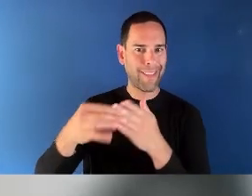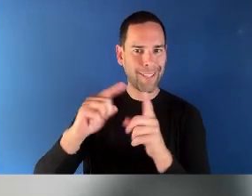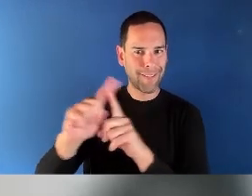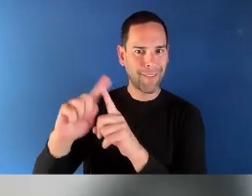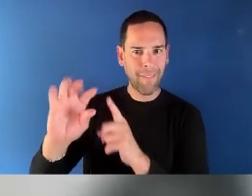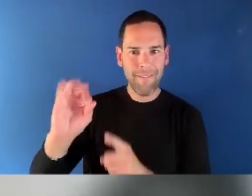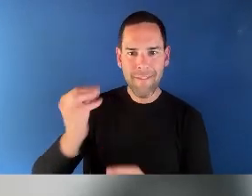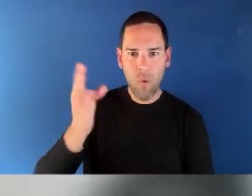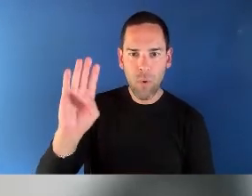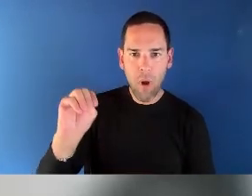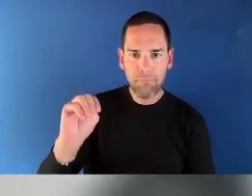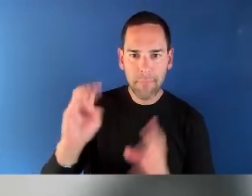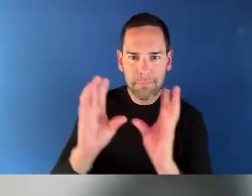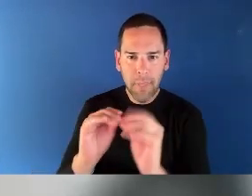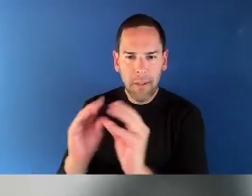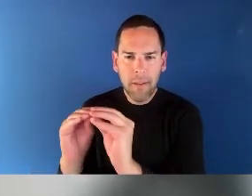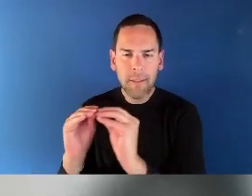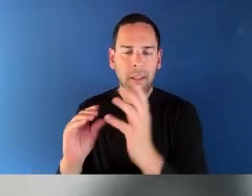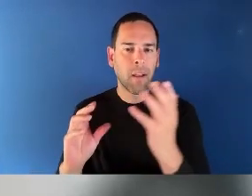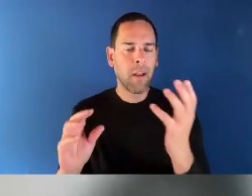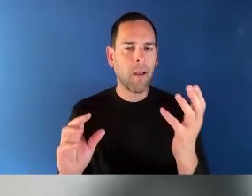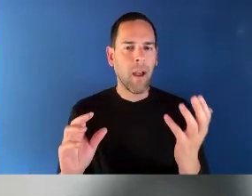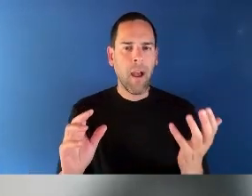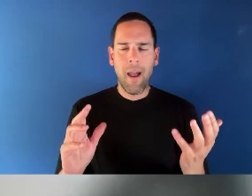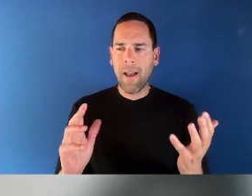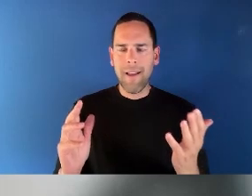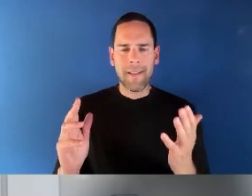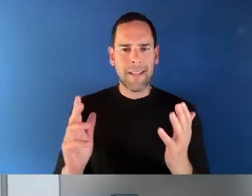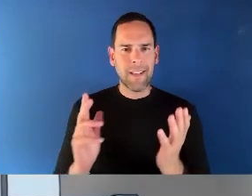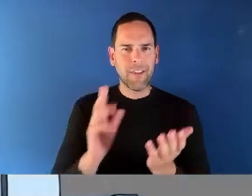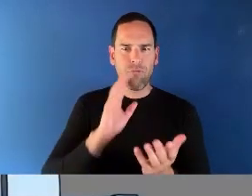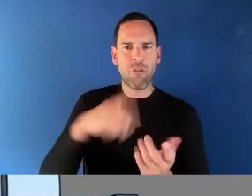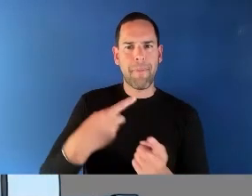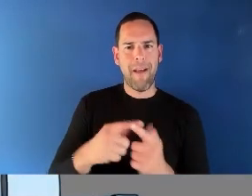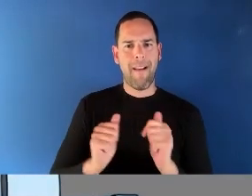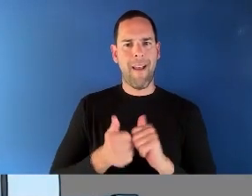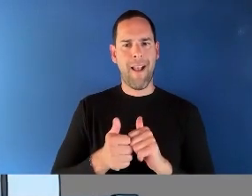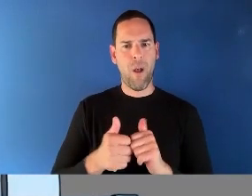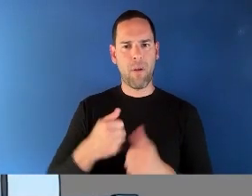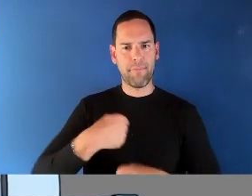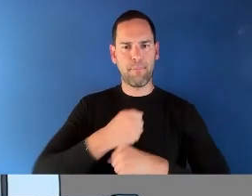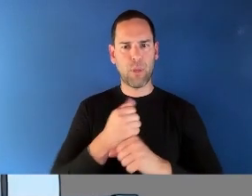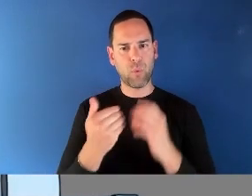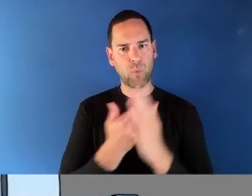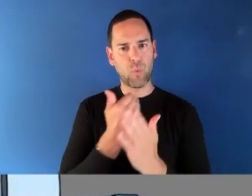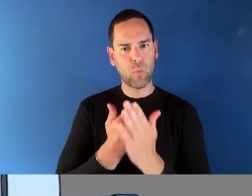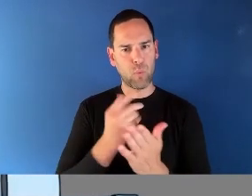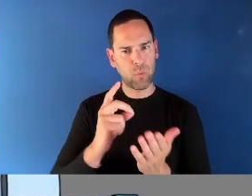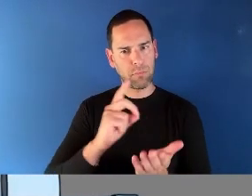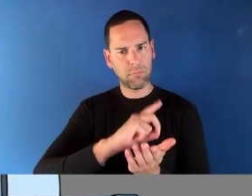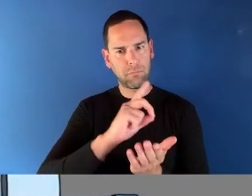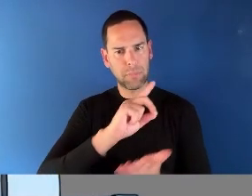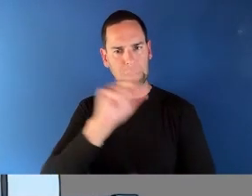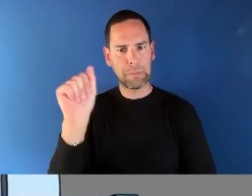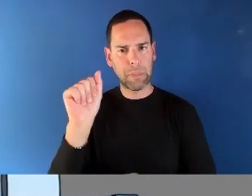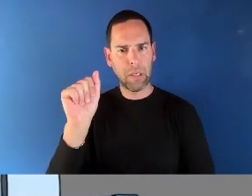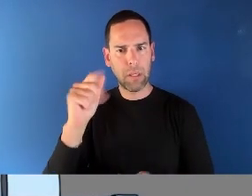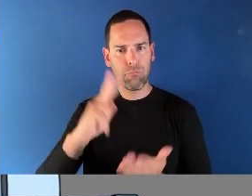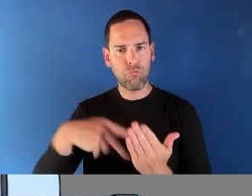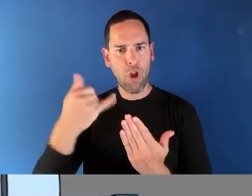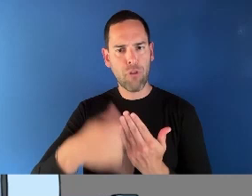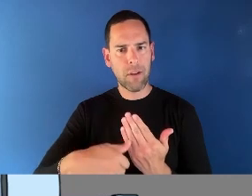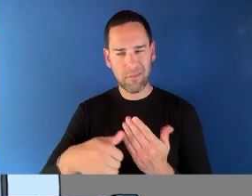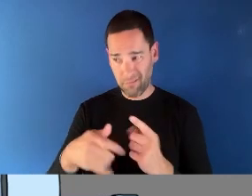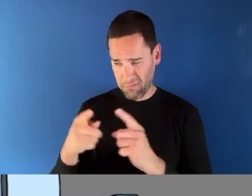working to talk about different accessibility projects that the Student Access Center was working on,